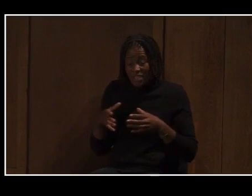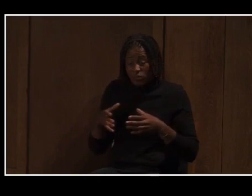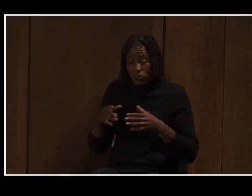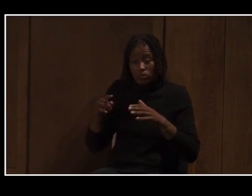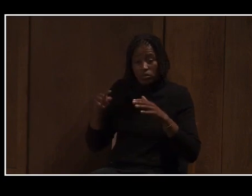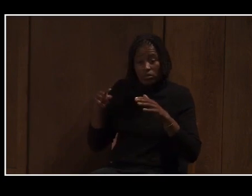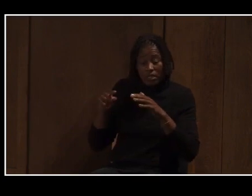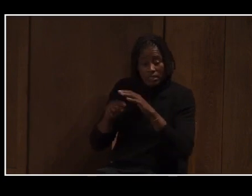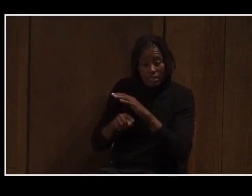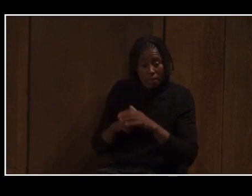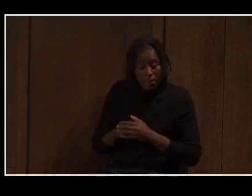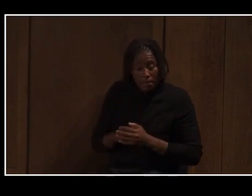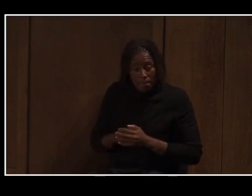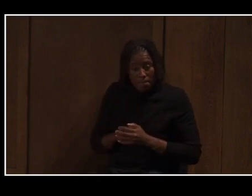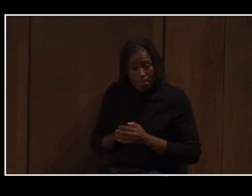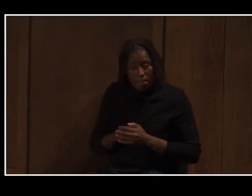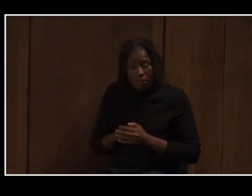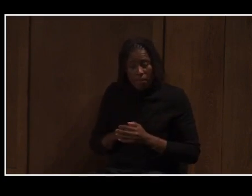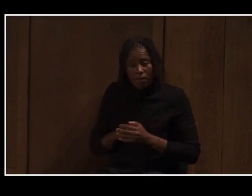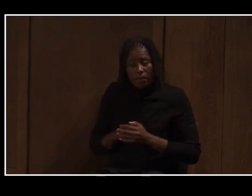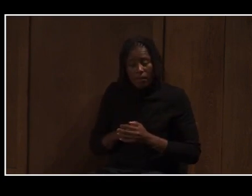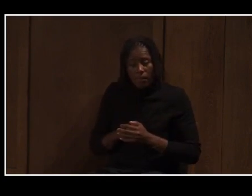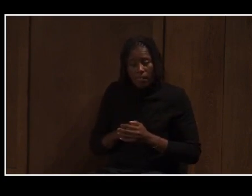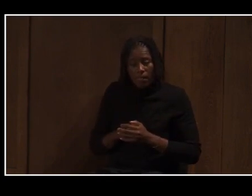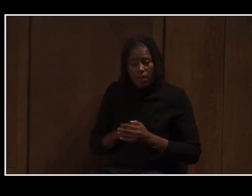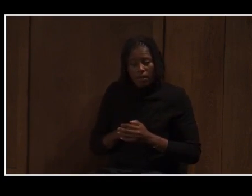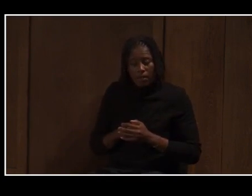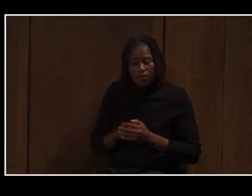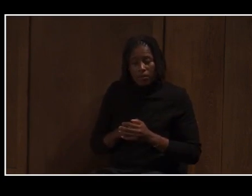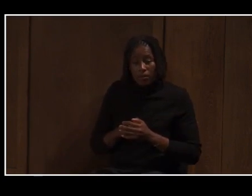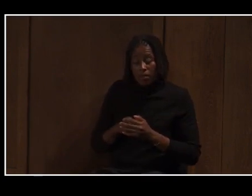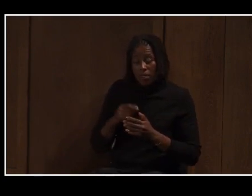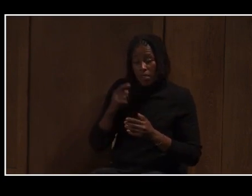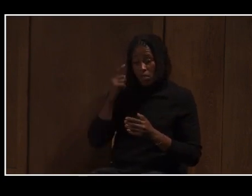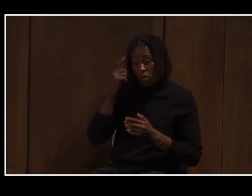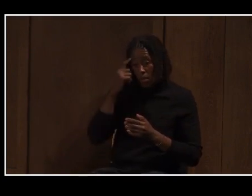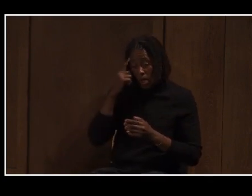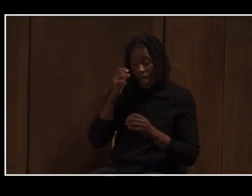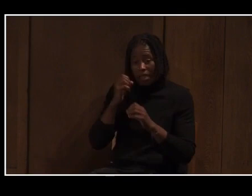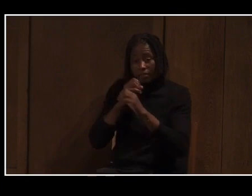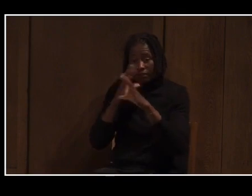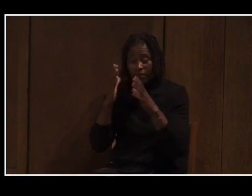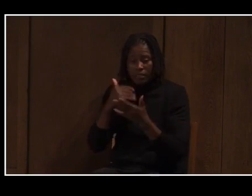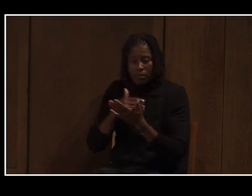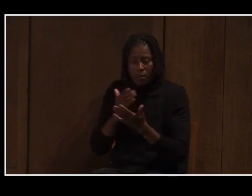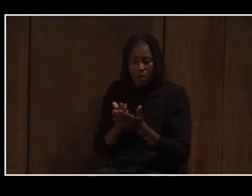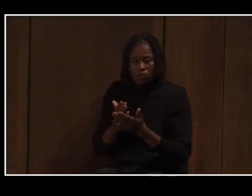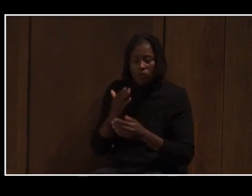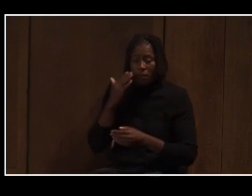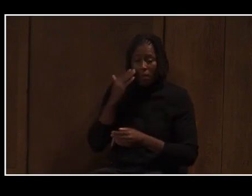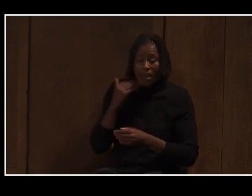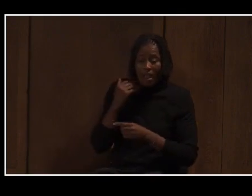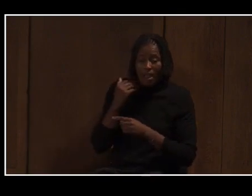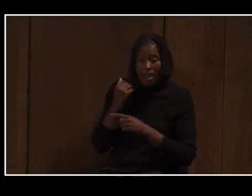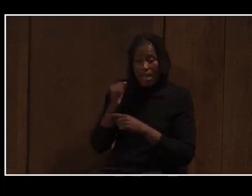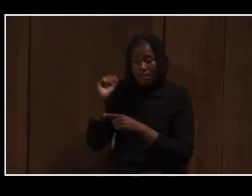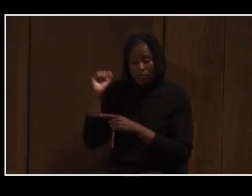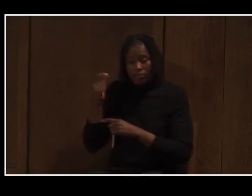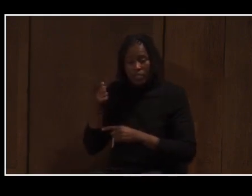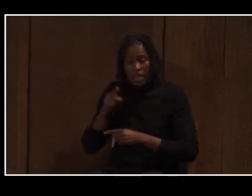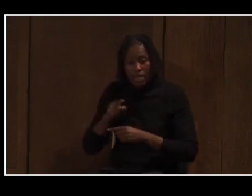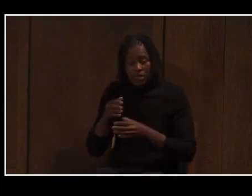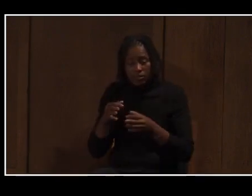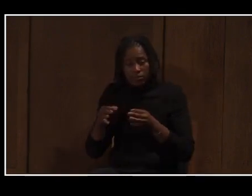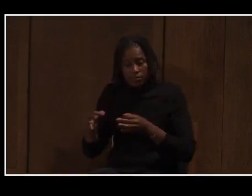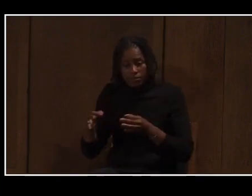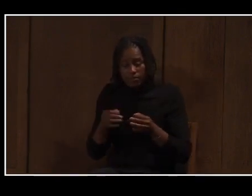fugitivity. Imagination has felt so important as Black liberation strategy. So on the screen